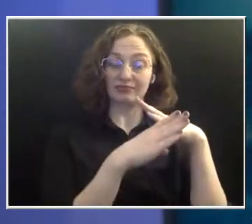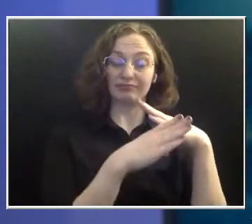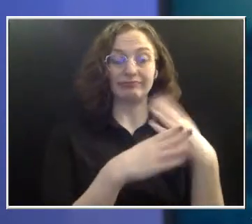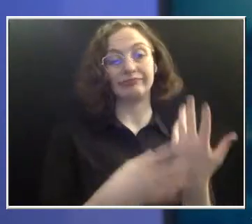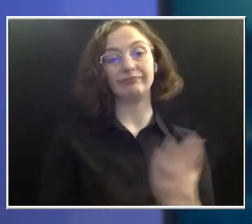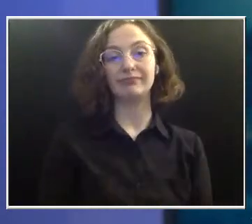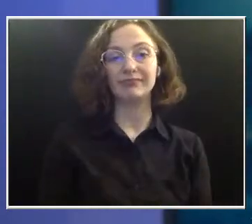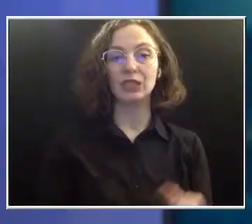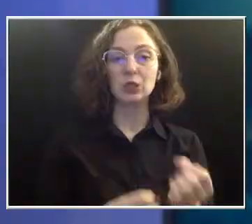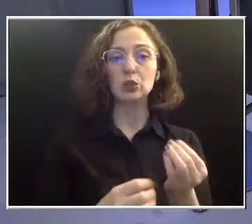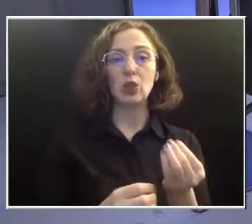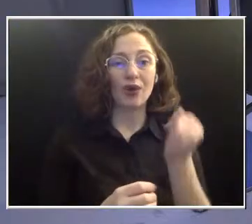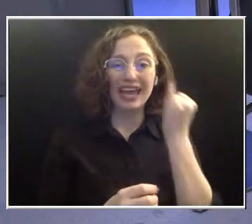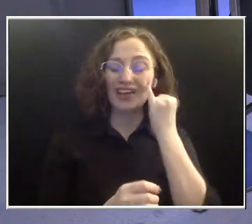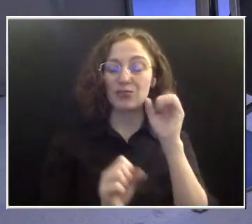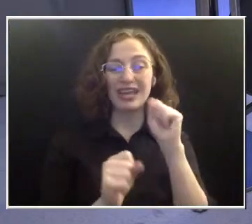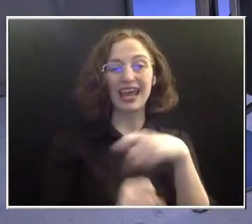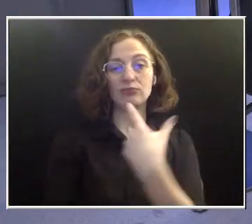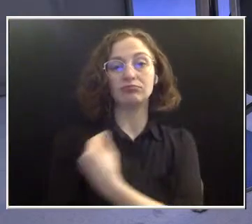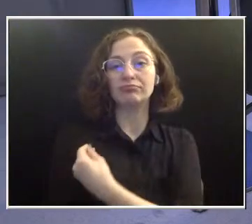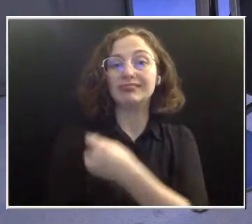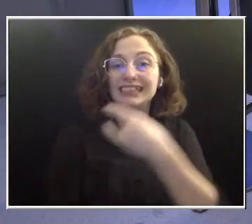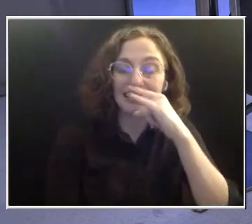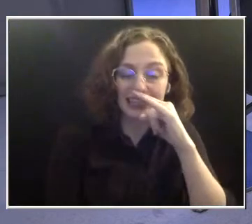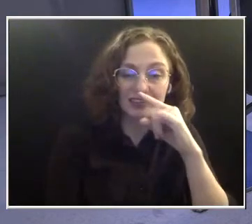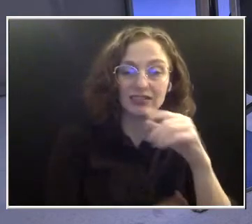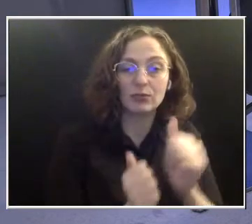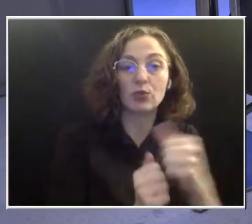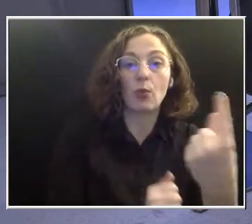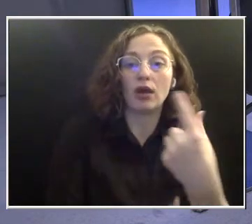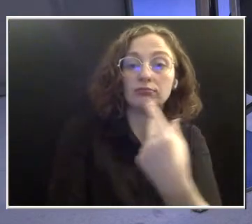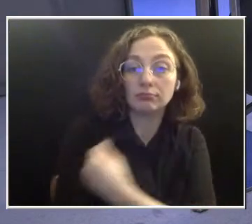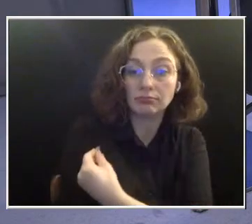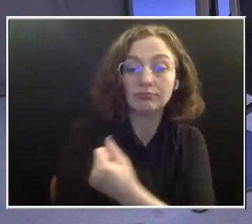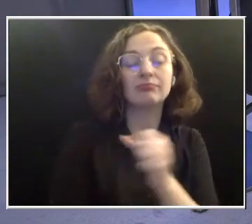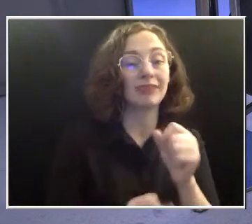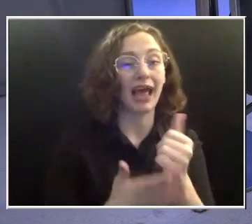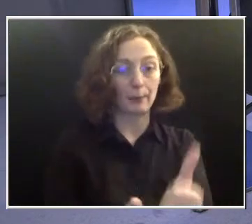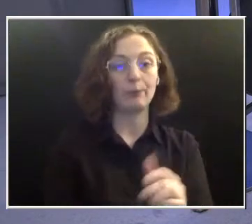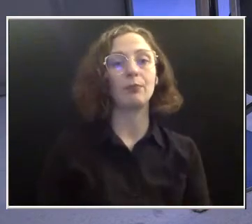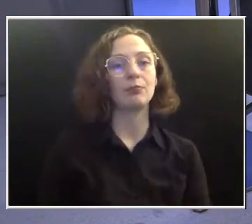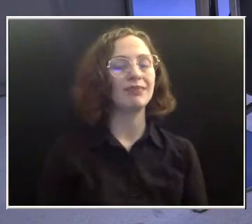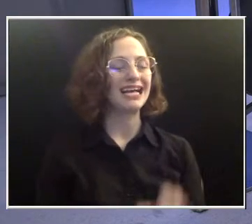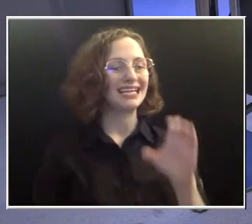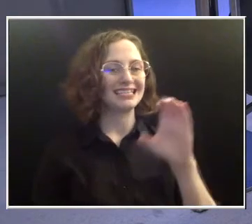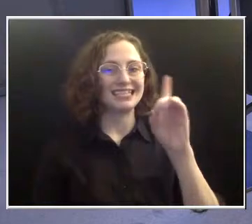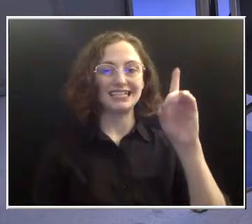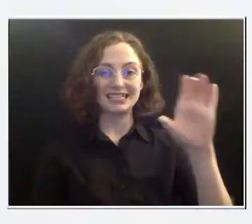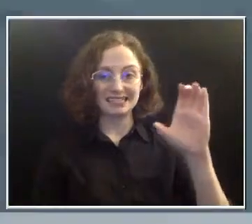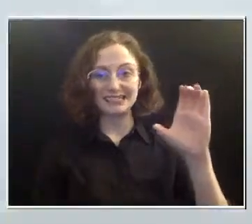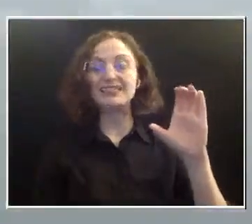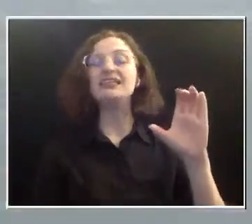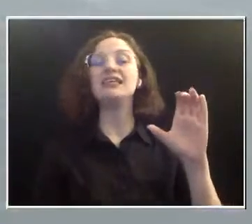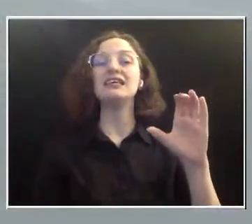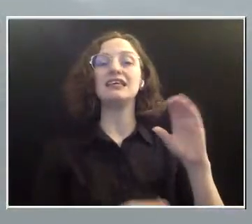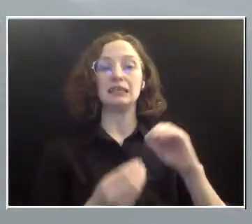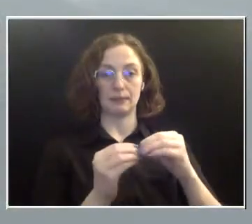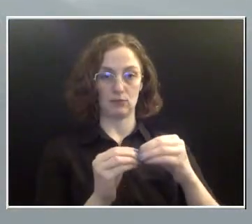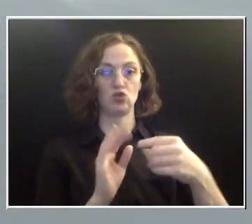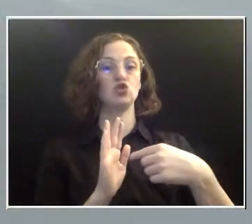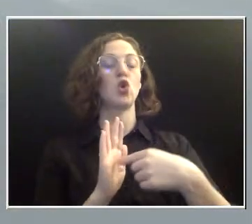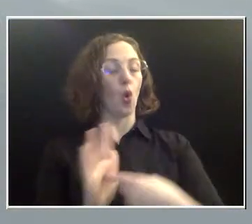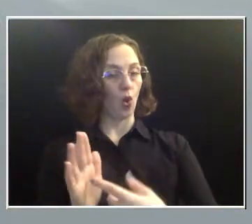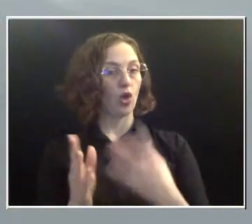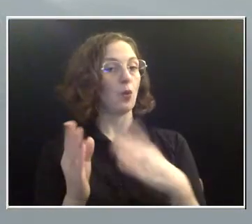protect them. And I think that we have some stats from the CDC that's showing that that more adolescents have been getting the HPV